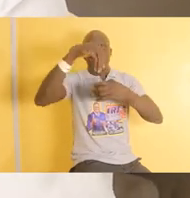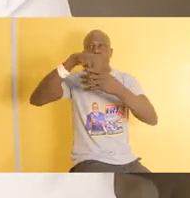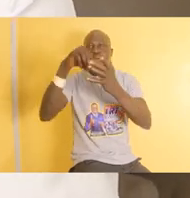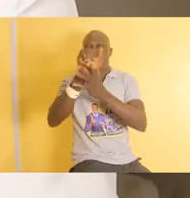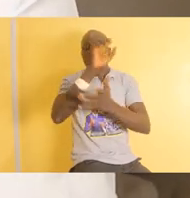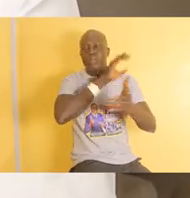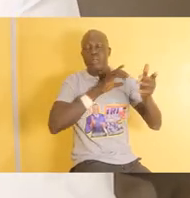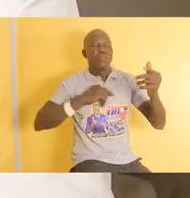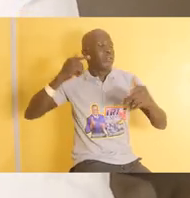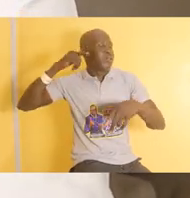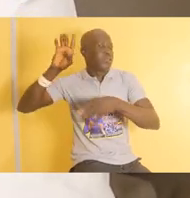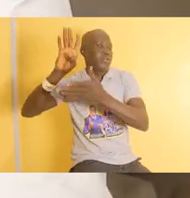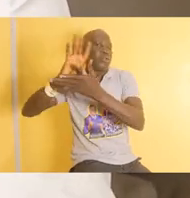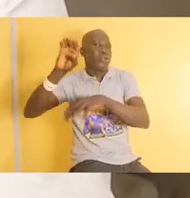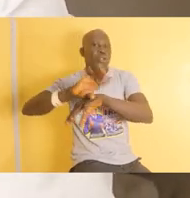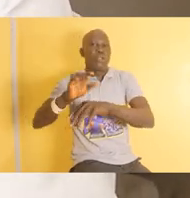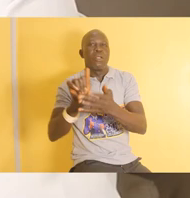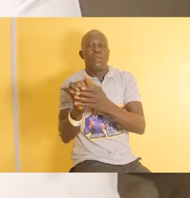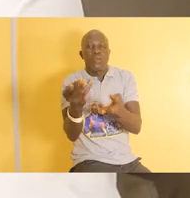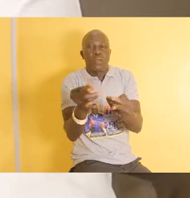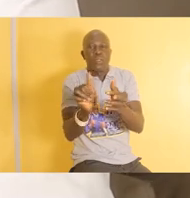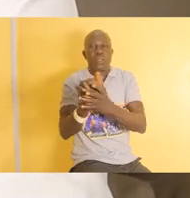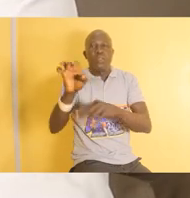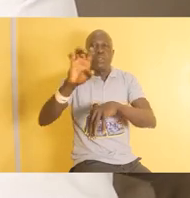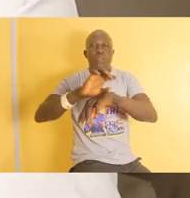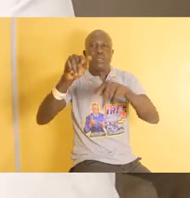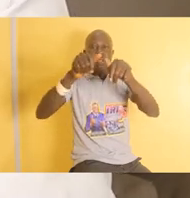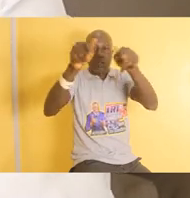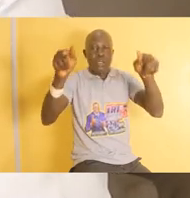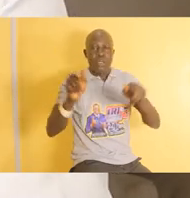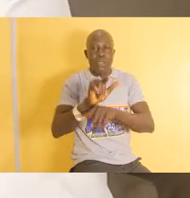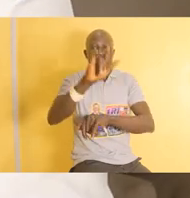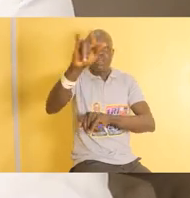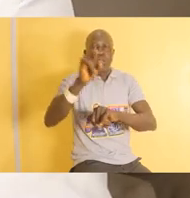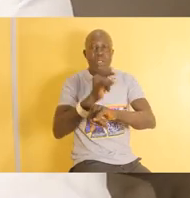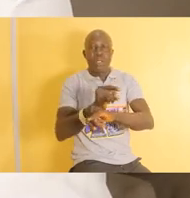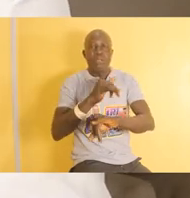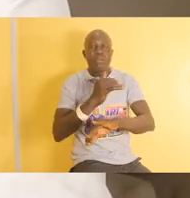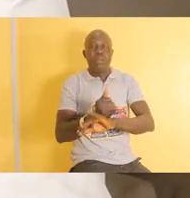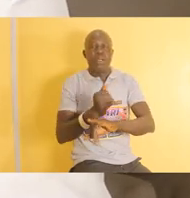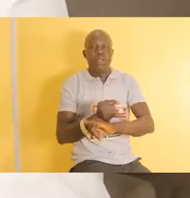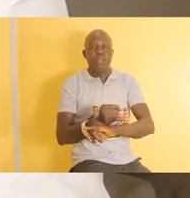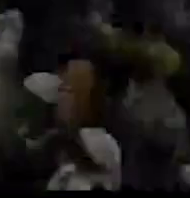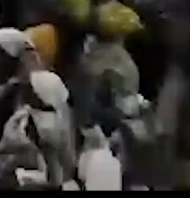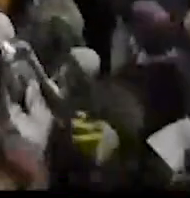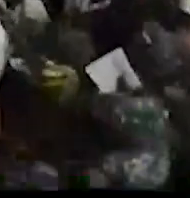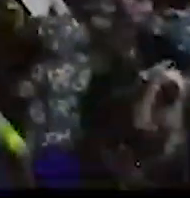ìjọ Seed of Kagodin Church Land of Reality. Torí kí wá wà ní Gbaremu Idiobi Airport Area ní ìlú